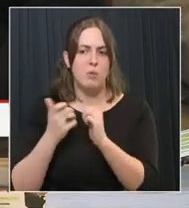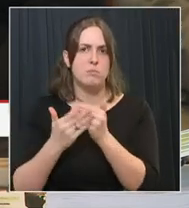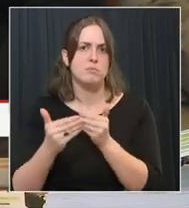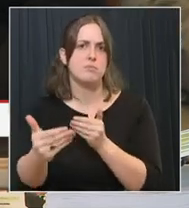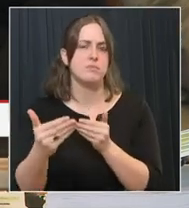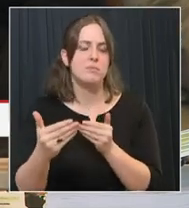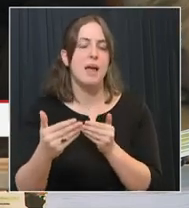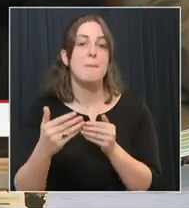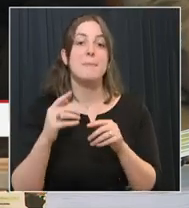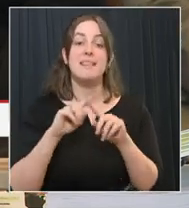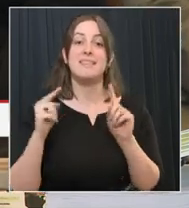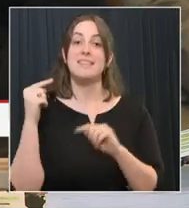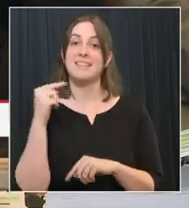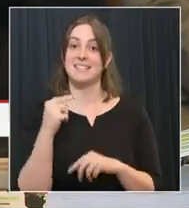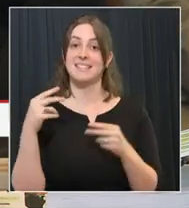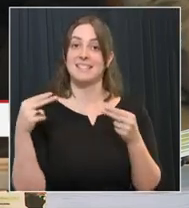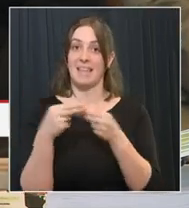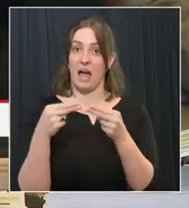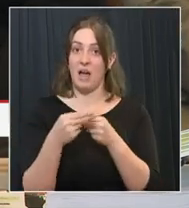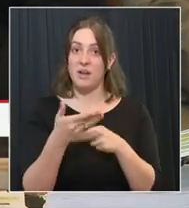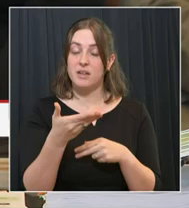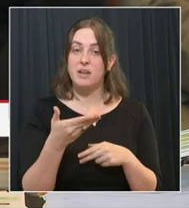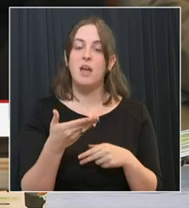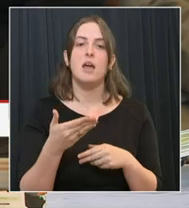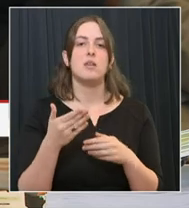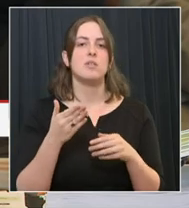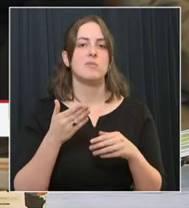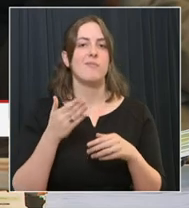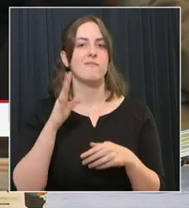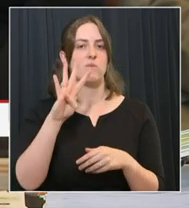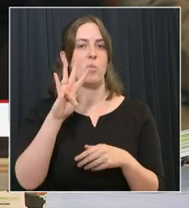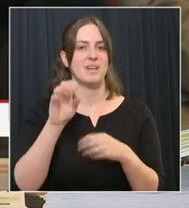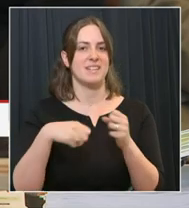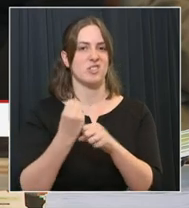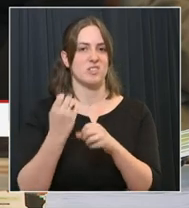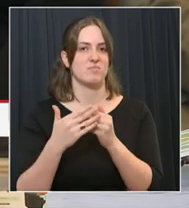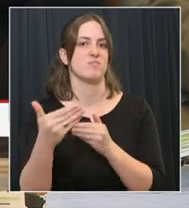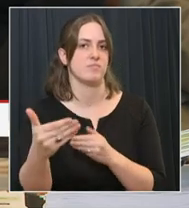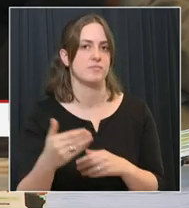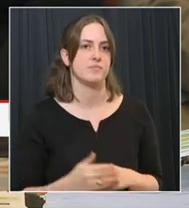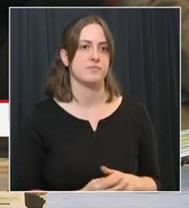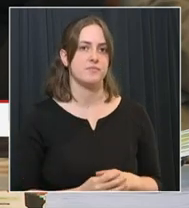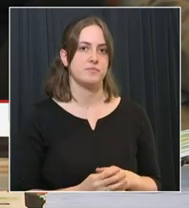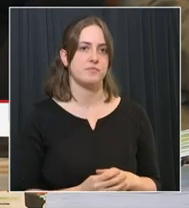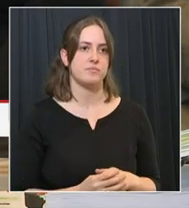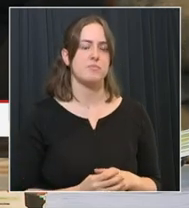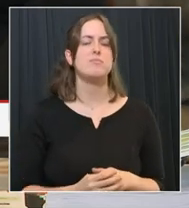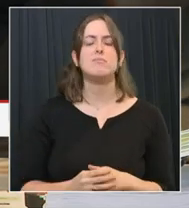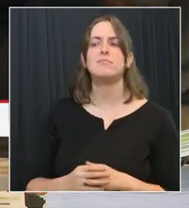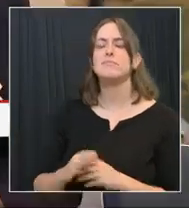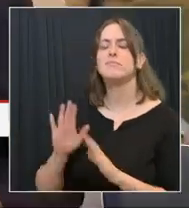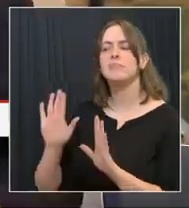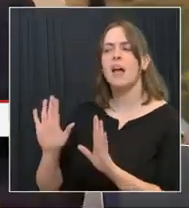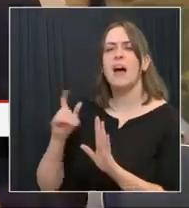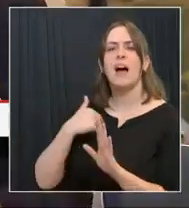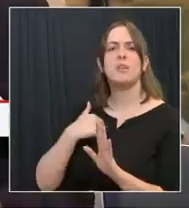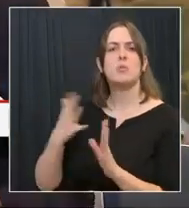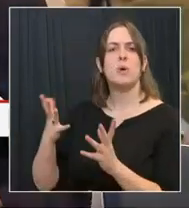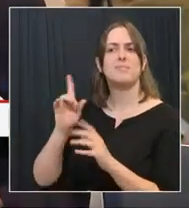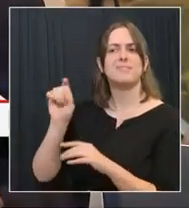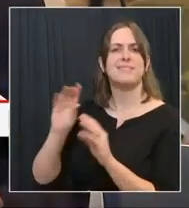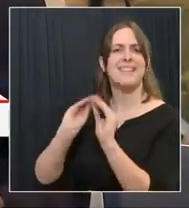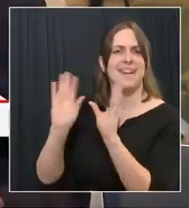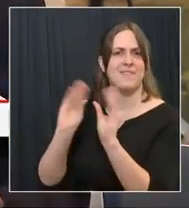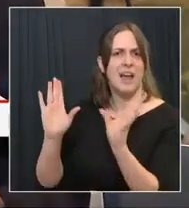4 years. I don't want to belabor the point, but I've had this conversation with Mr. Donahue Okay. a few months ago. In terms of,